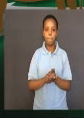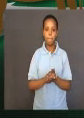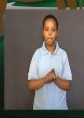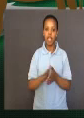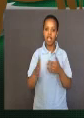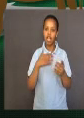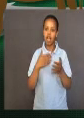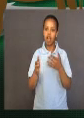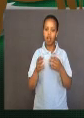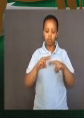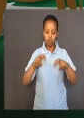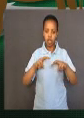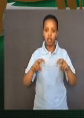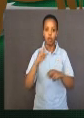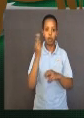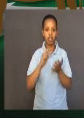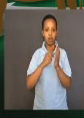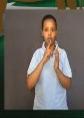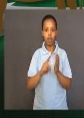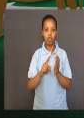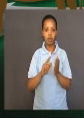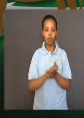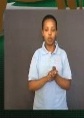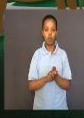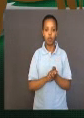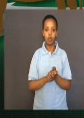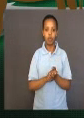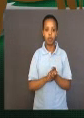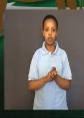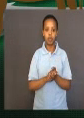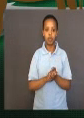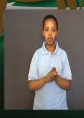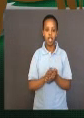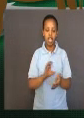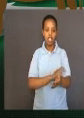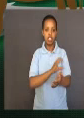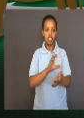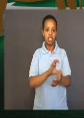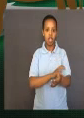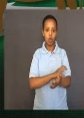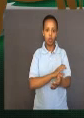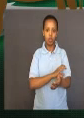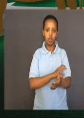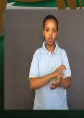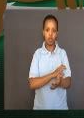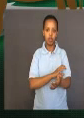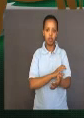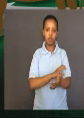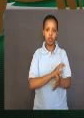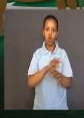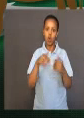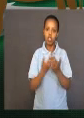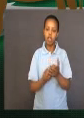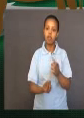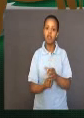simple experiments to conclude that cells could only be produced